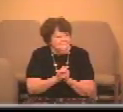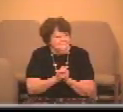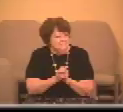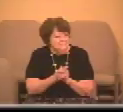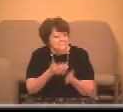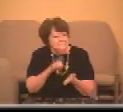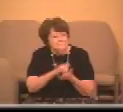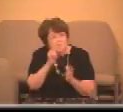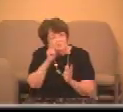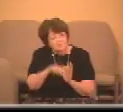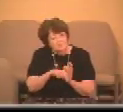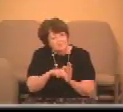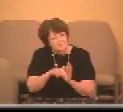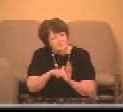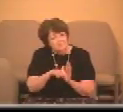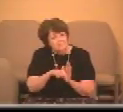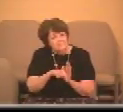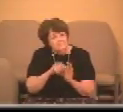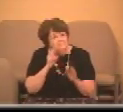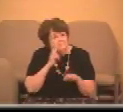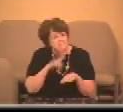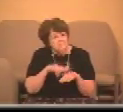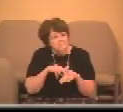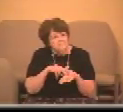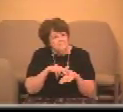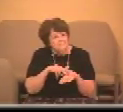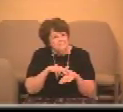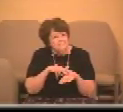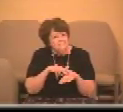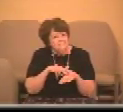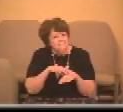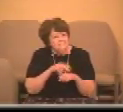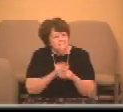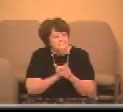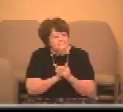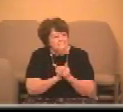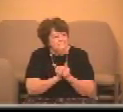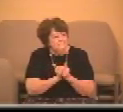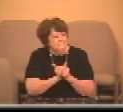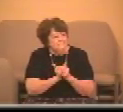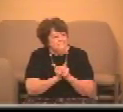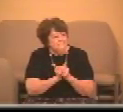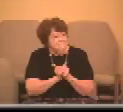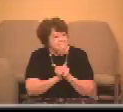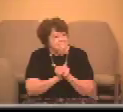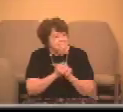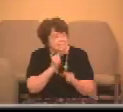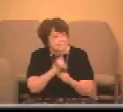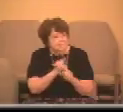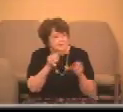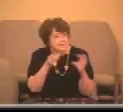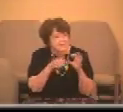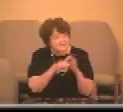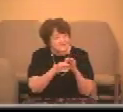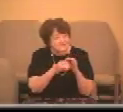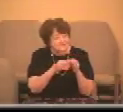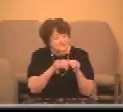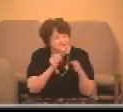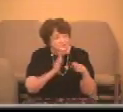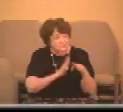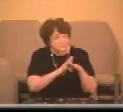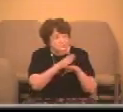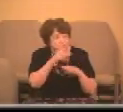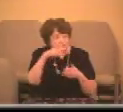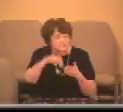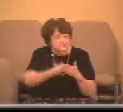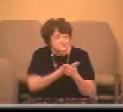This has to be tended. Are you tracking with me? Are you making the connection between soup and